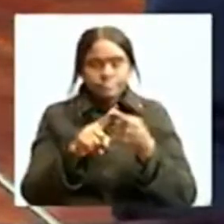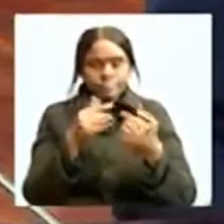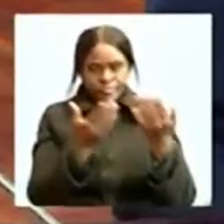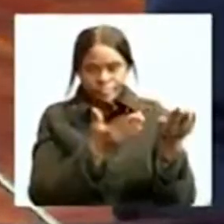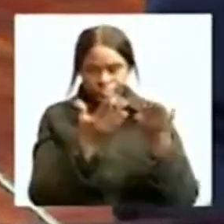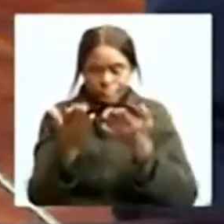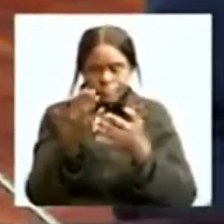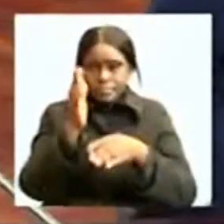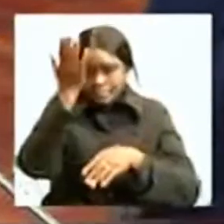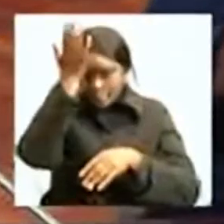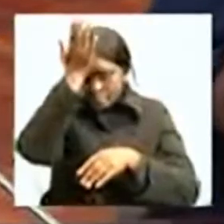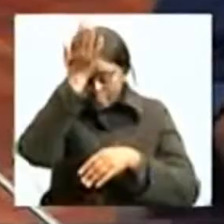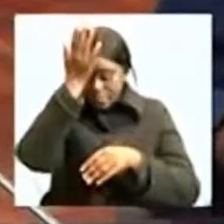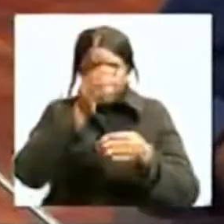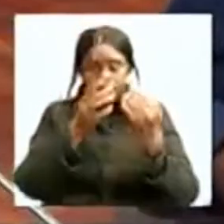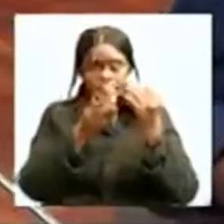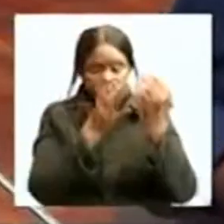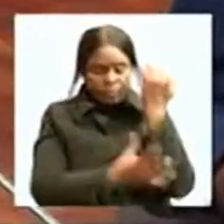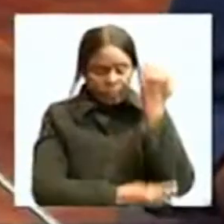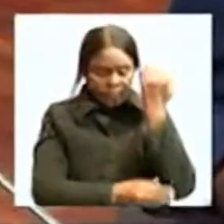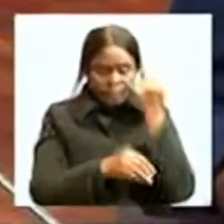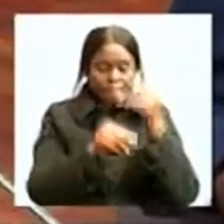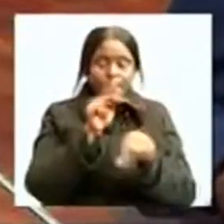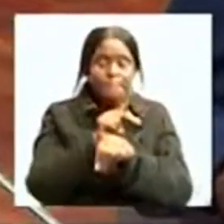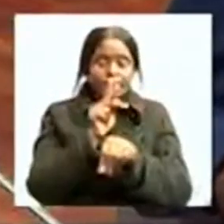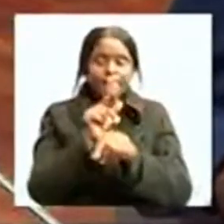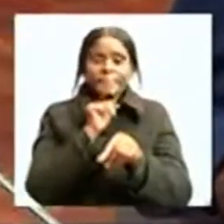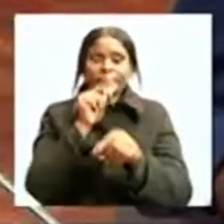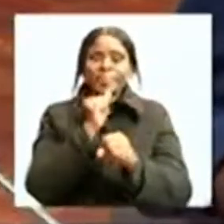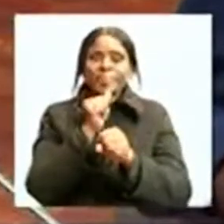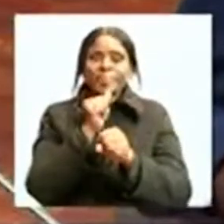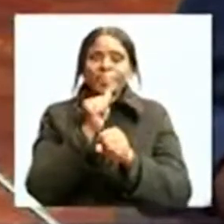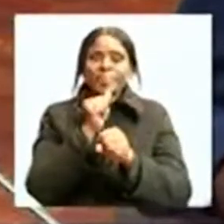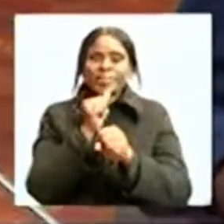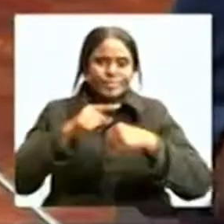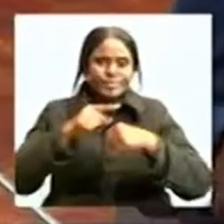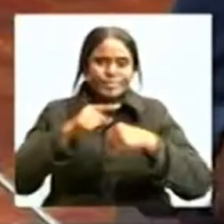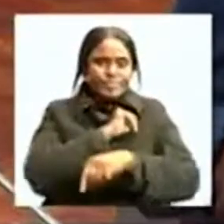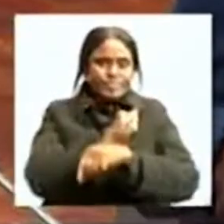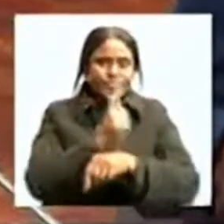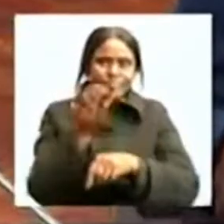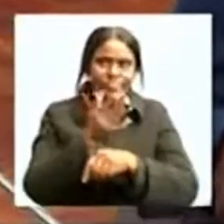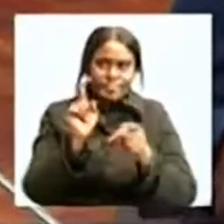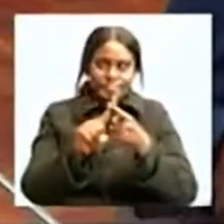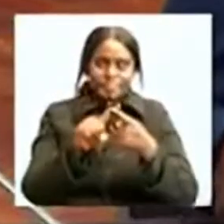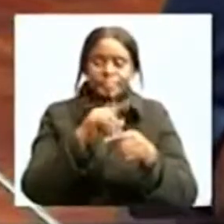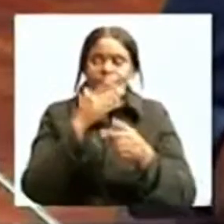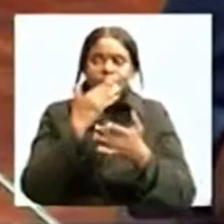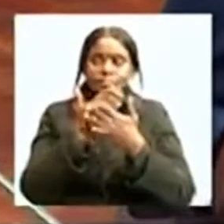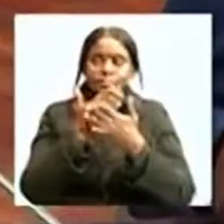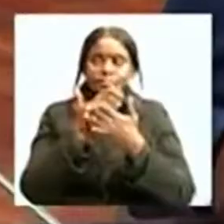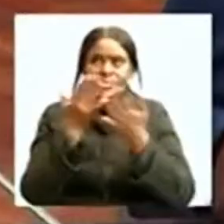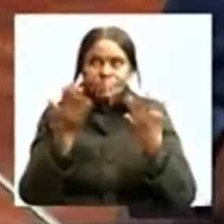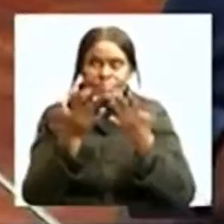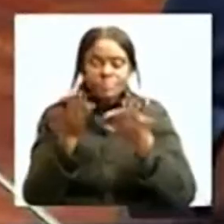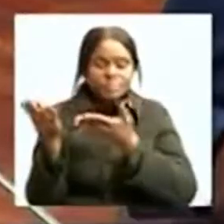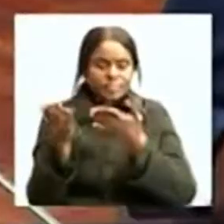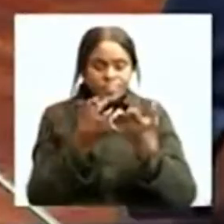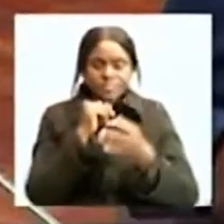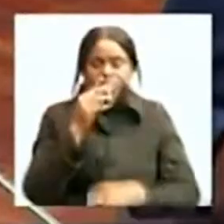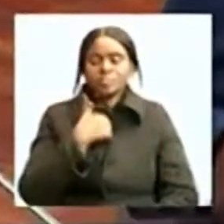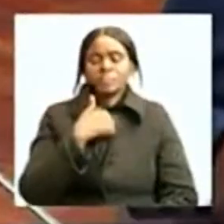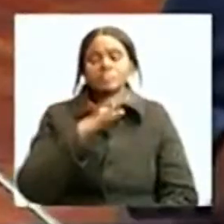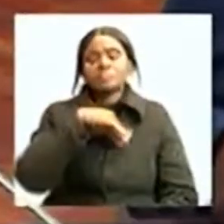delivery deadlines highlights poor contract management and ineffective follow-up by local authorities. substandard desk supply,